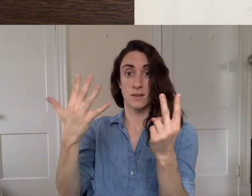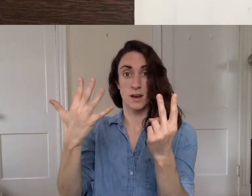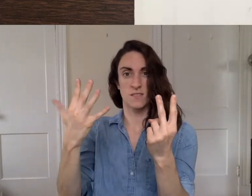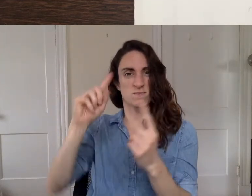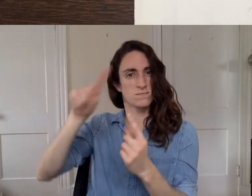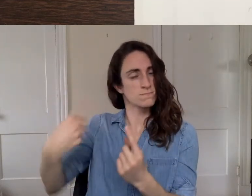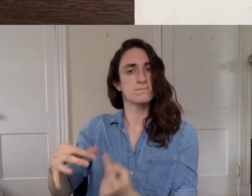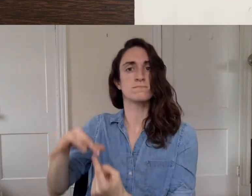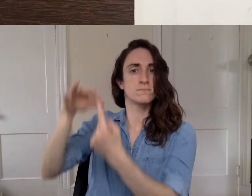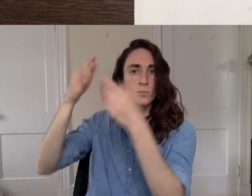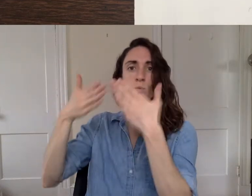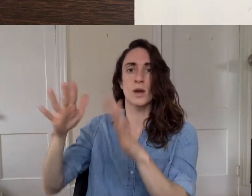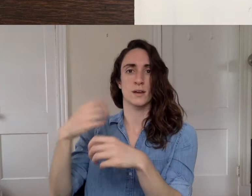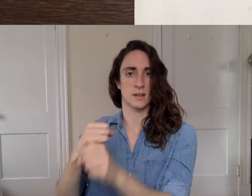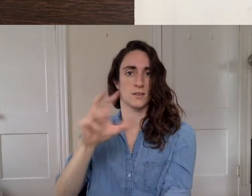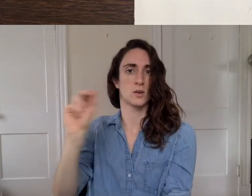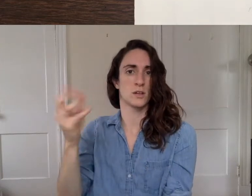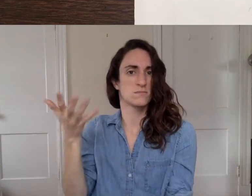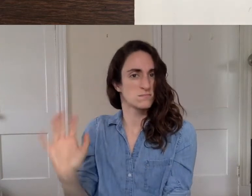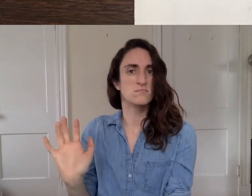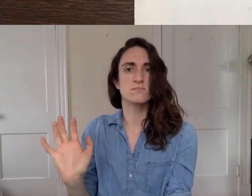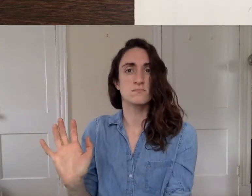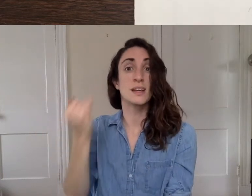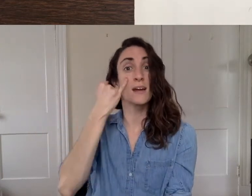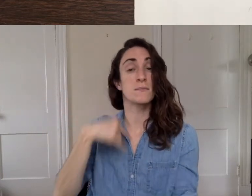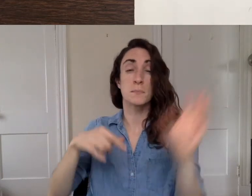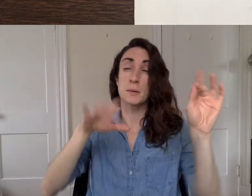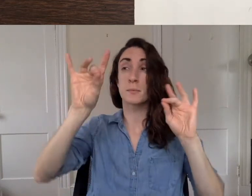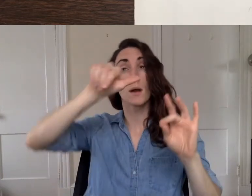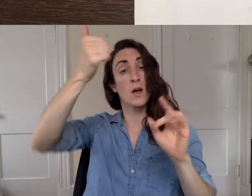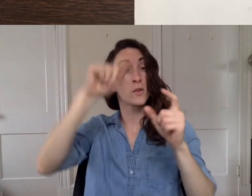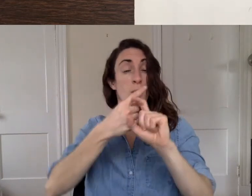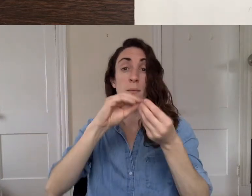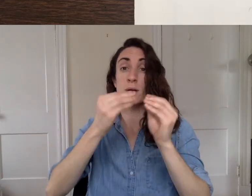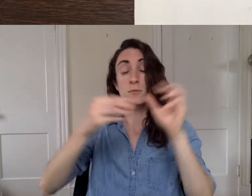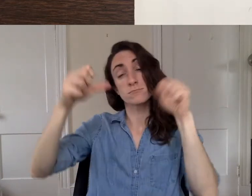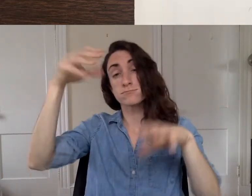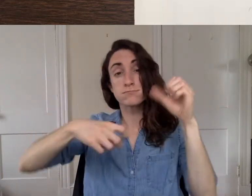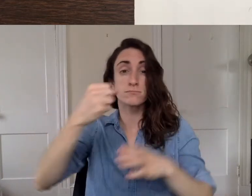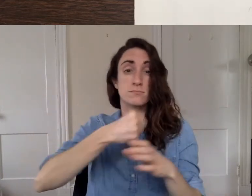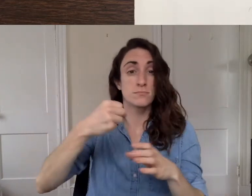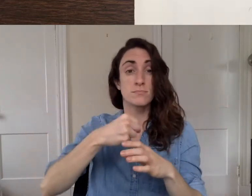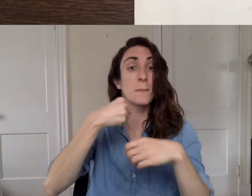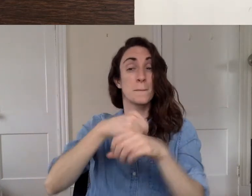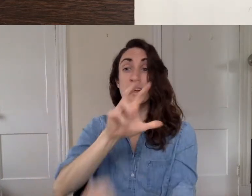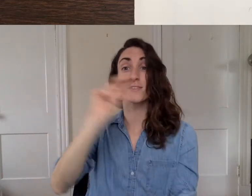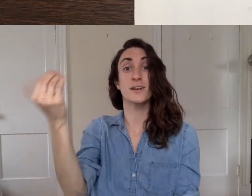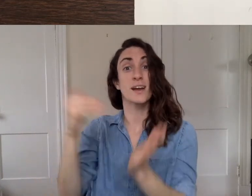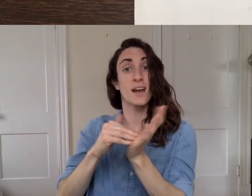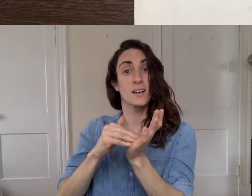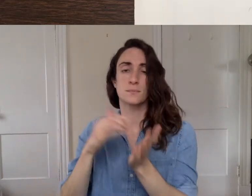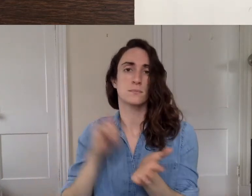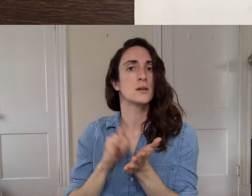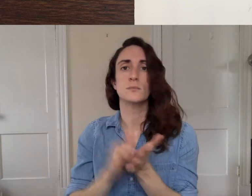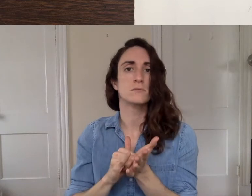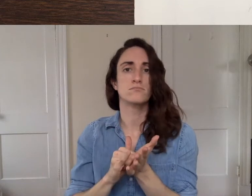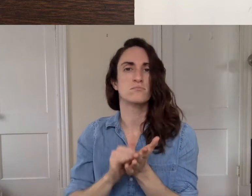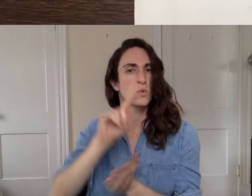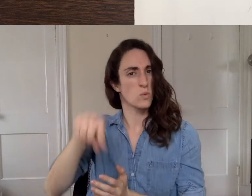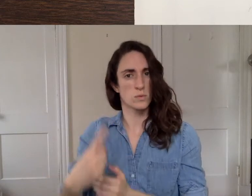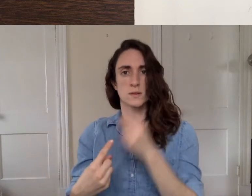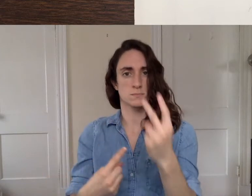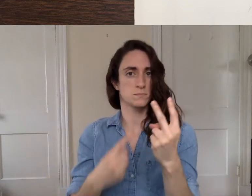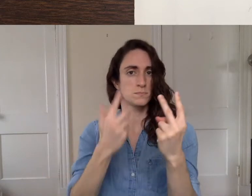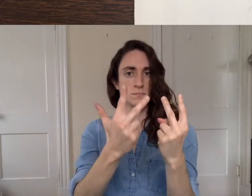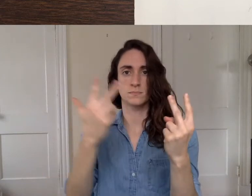30. That means that 2, 3, and 5 are the recipe for 30 in a certain sense. If I pick other numbers,